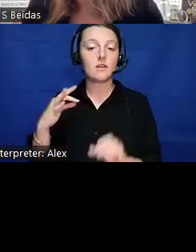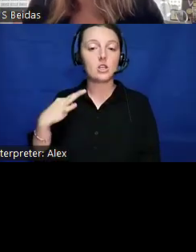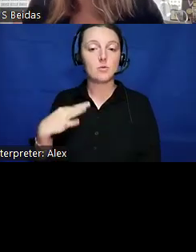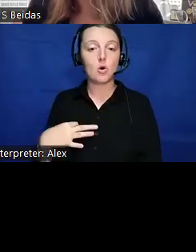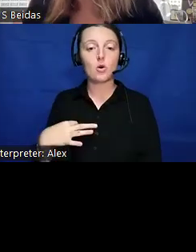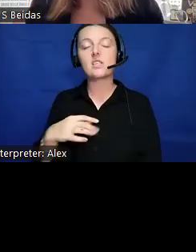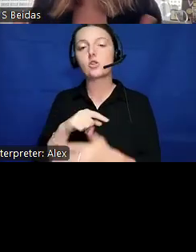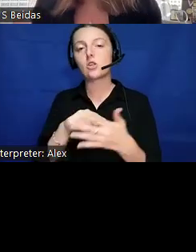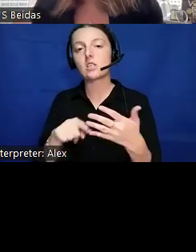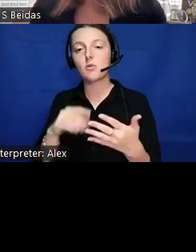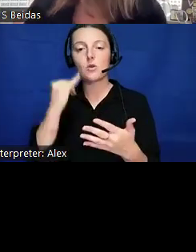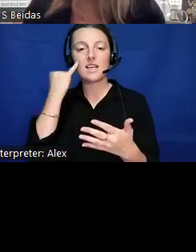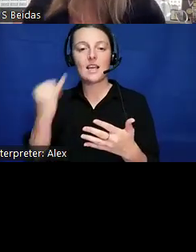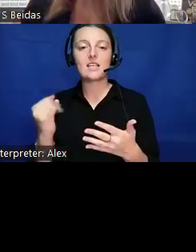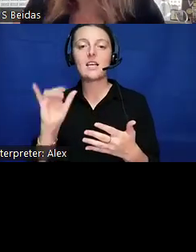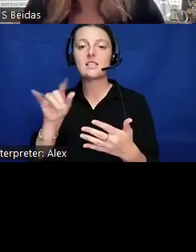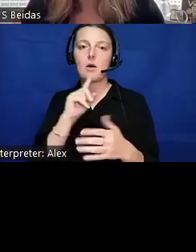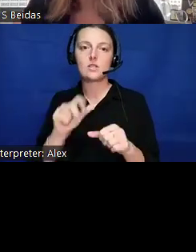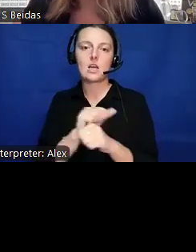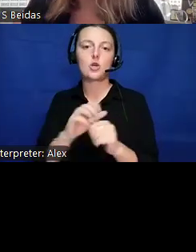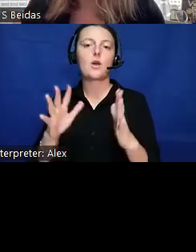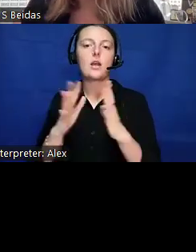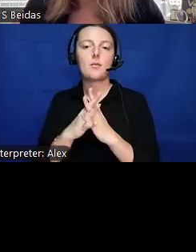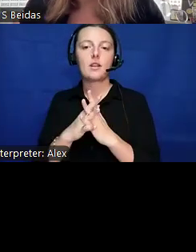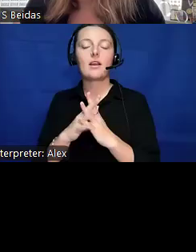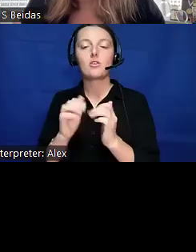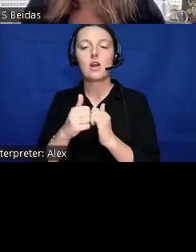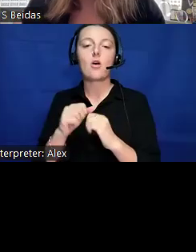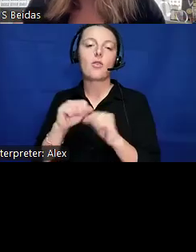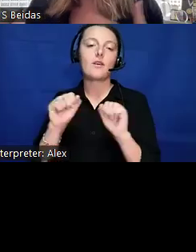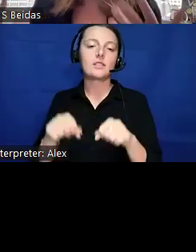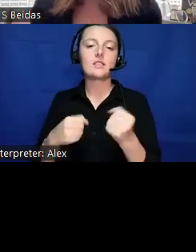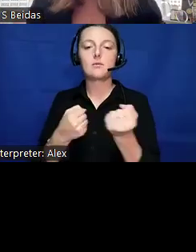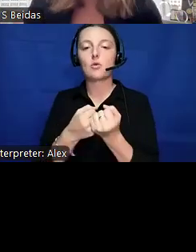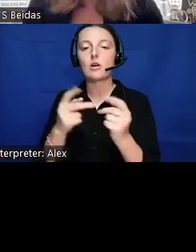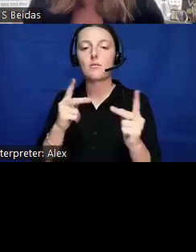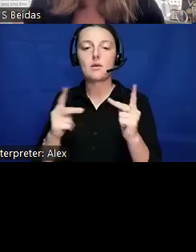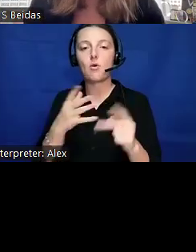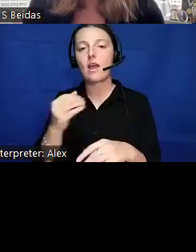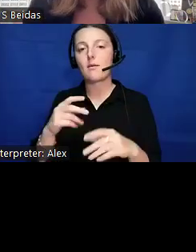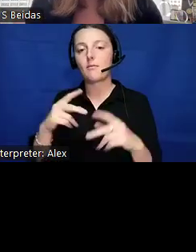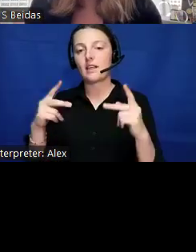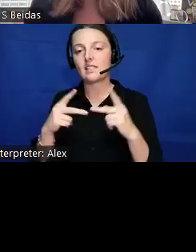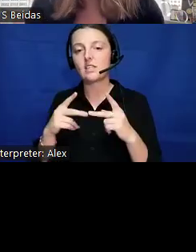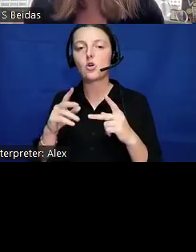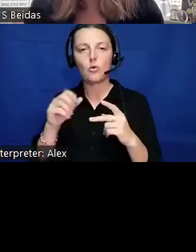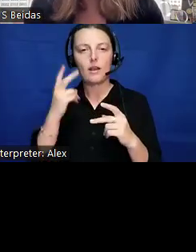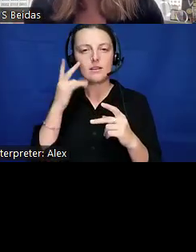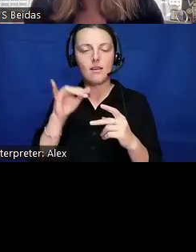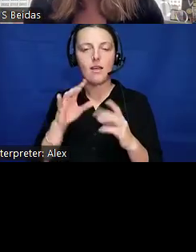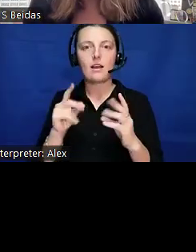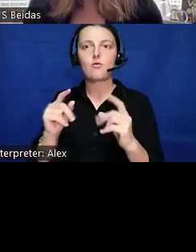into place as the system supported people and places. So you can see that kind of rapid